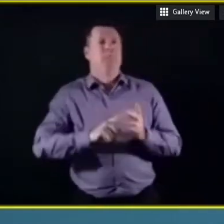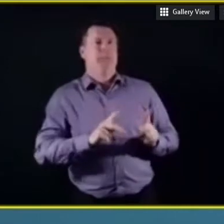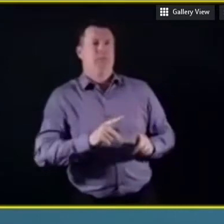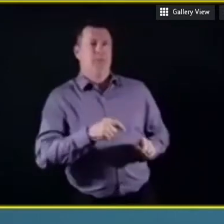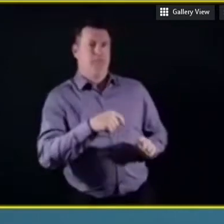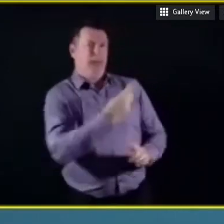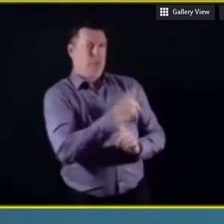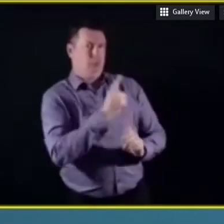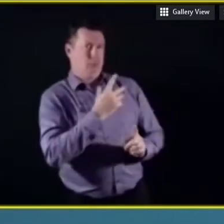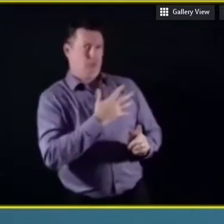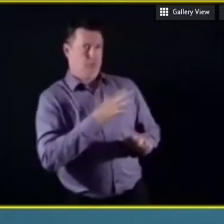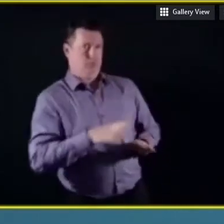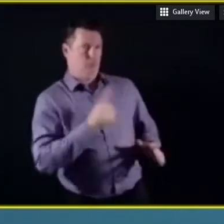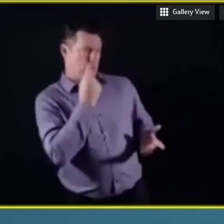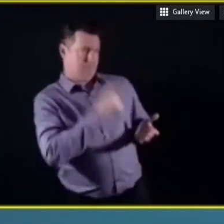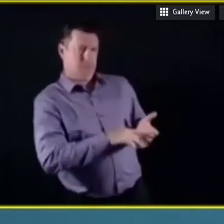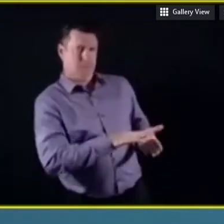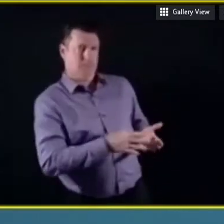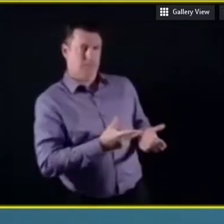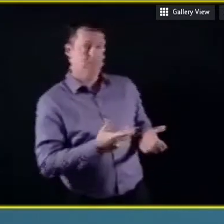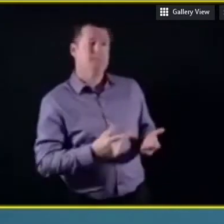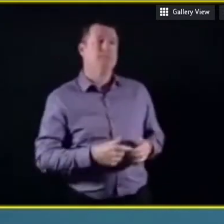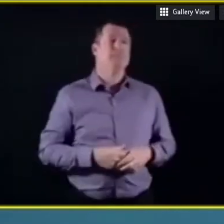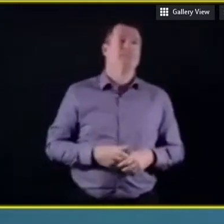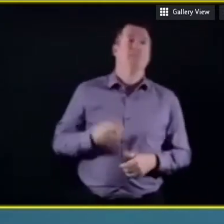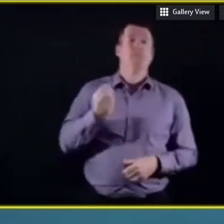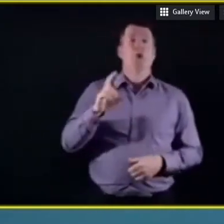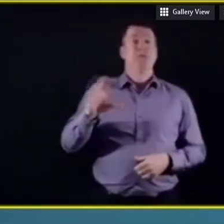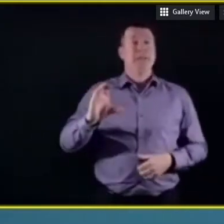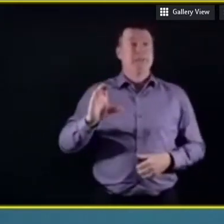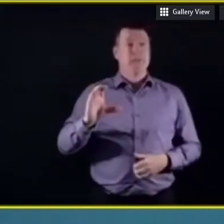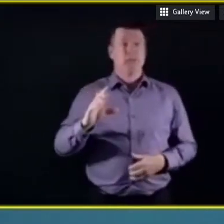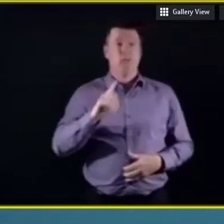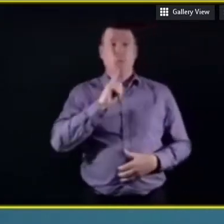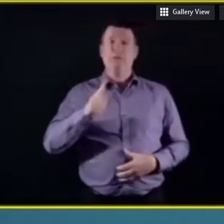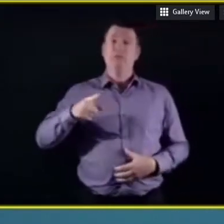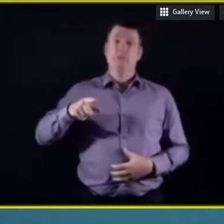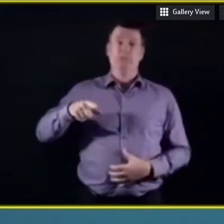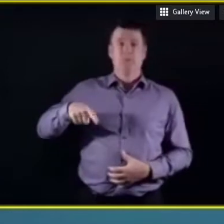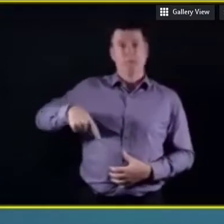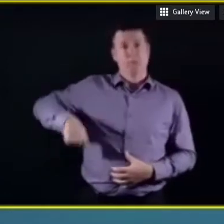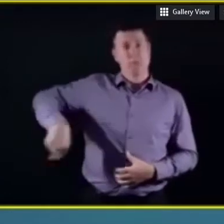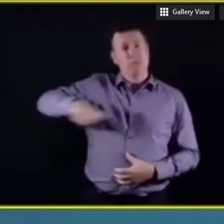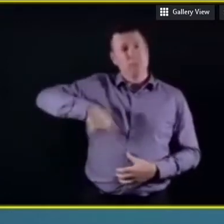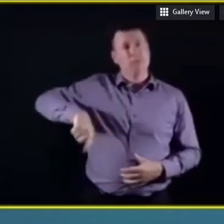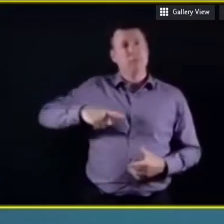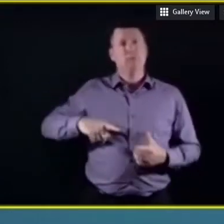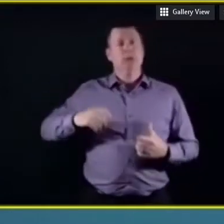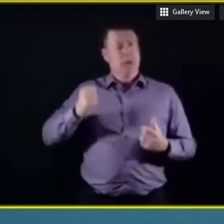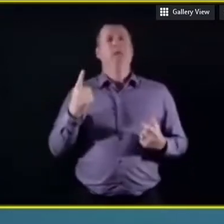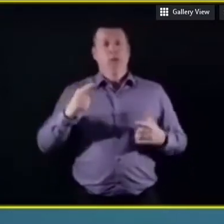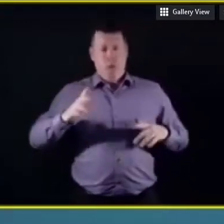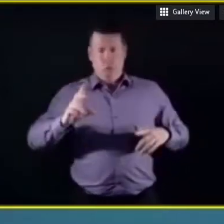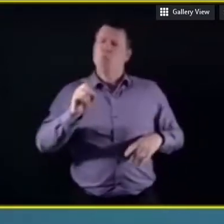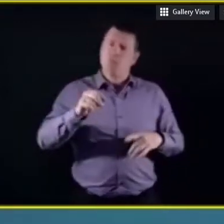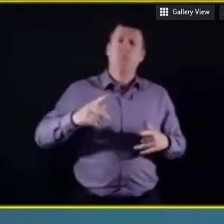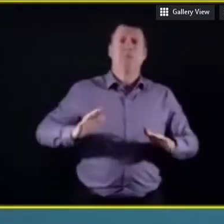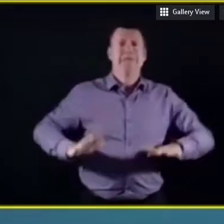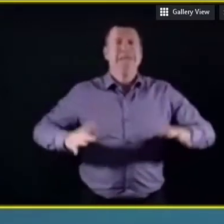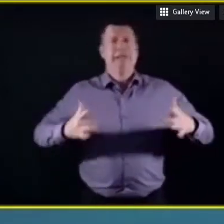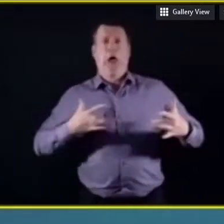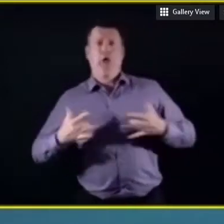able to work in my office the next week around my colleagues and not worry about spreading something. And I'm still able to go home and be with